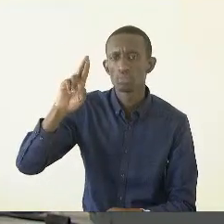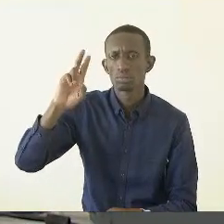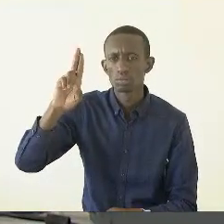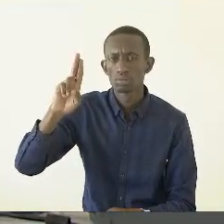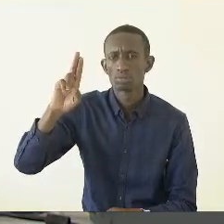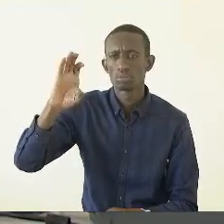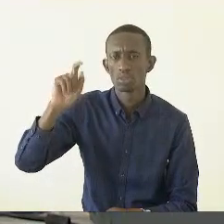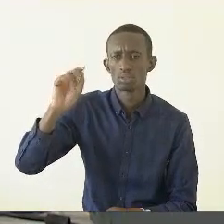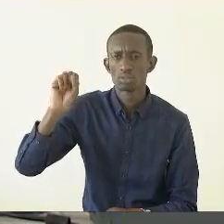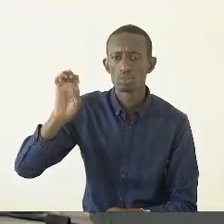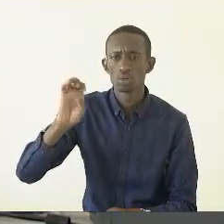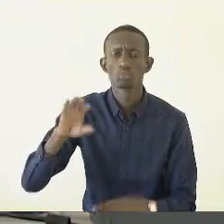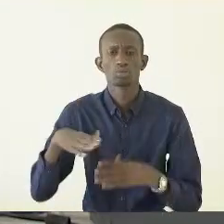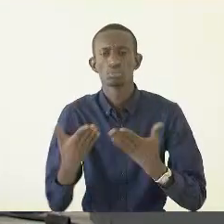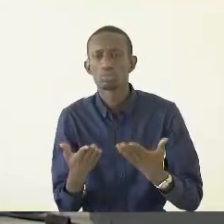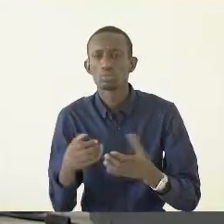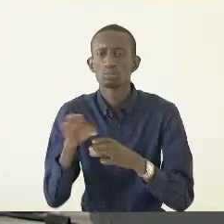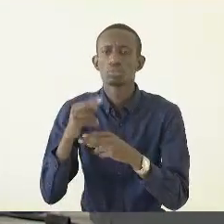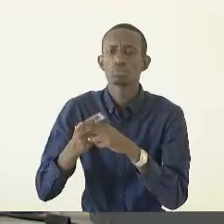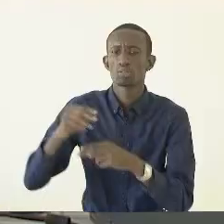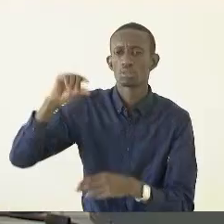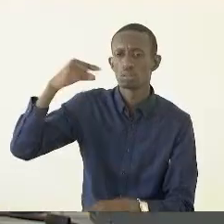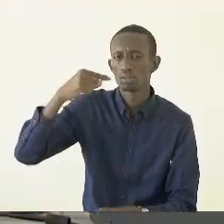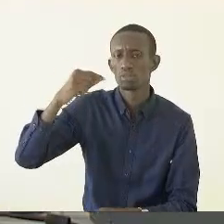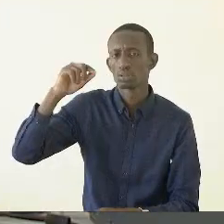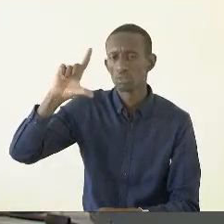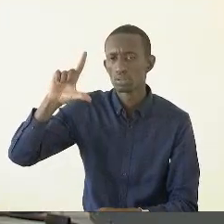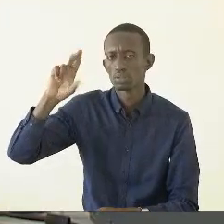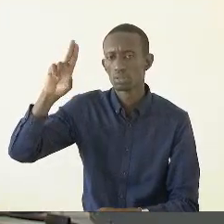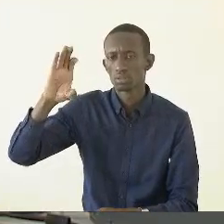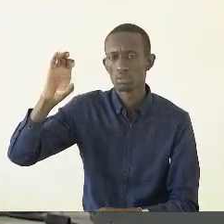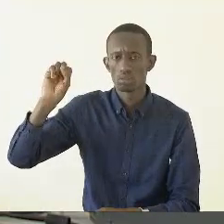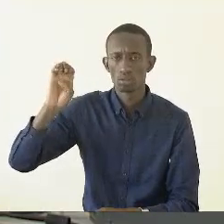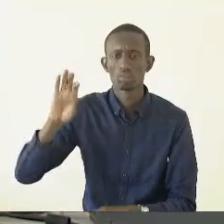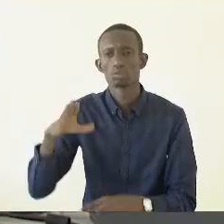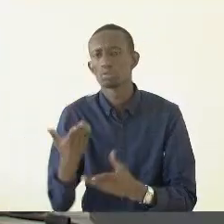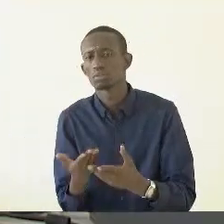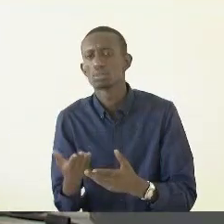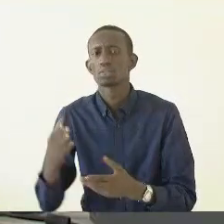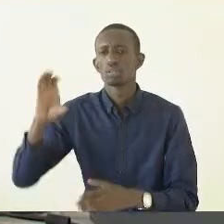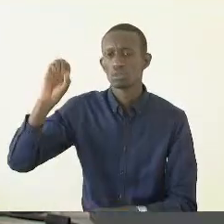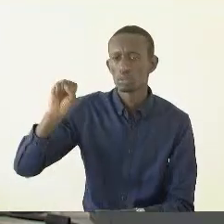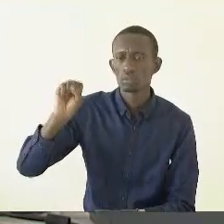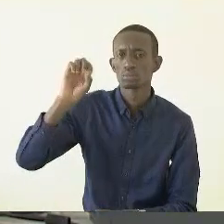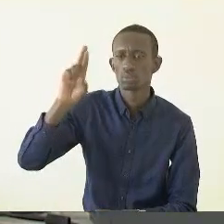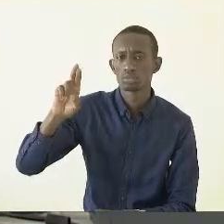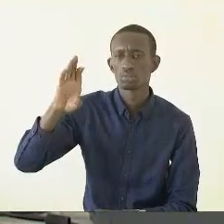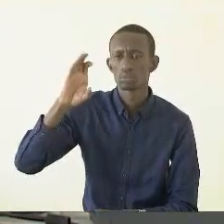glucose, it has sucrose, it has some proteins,